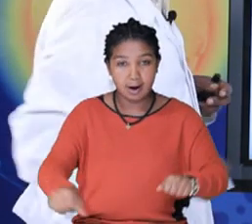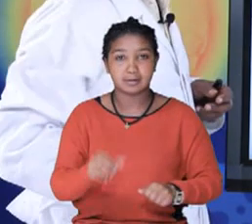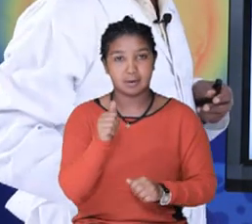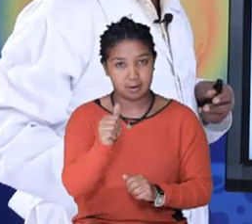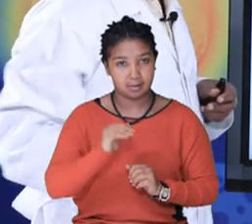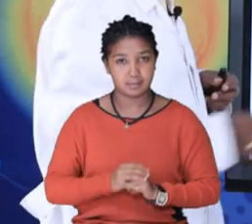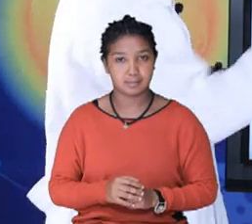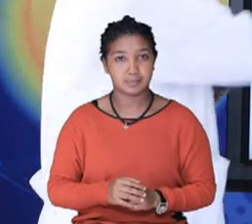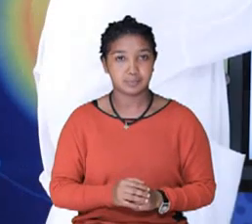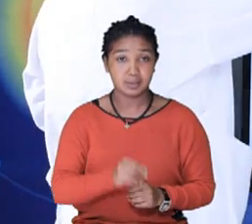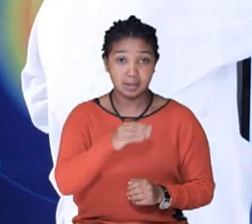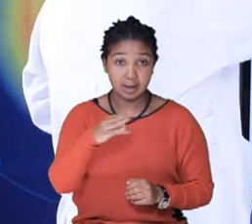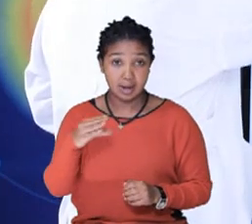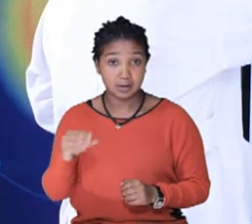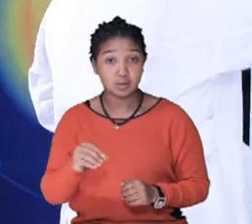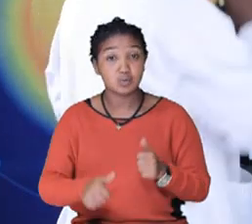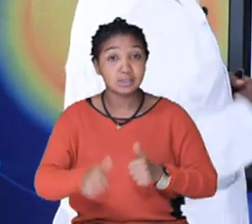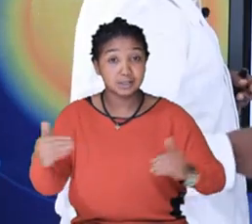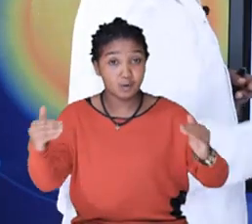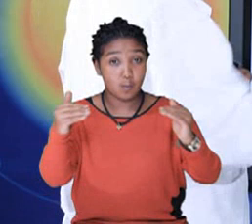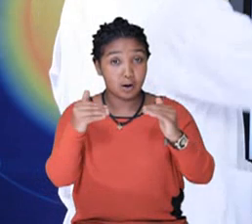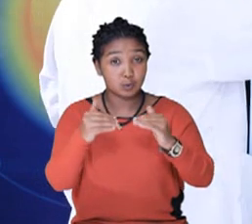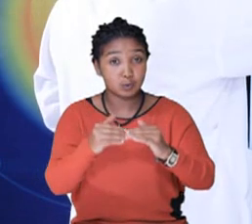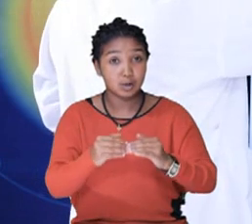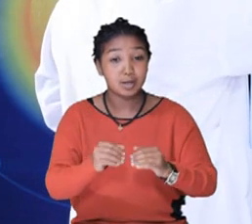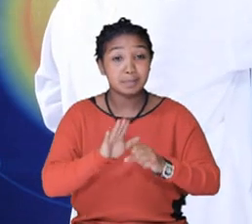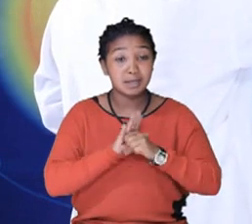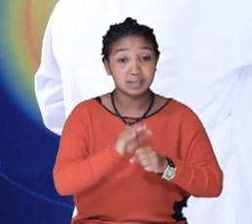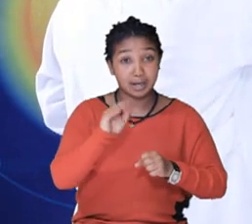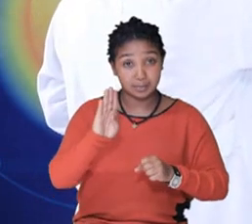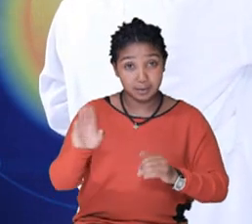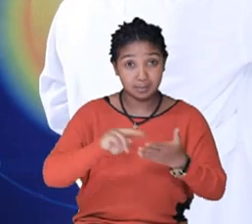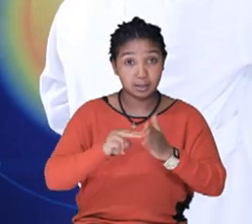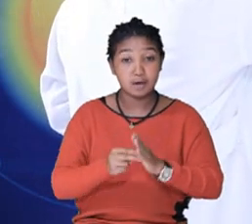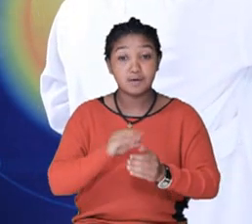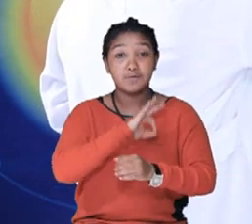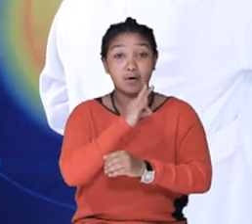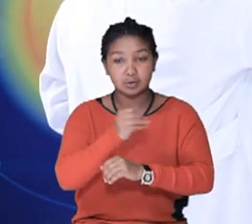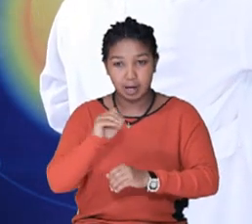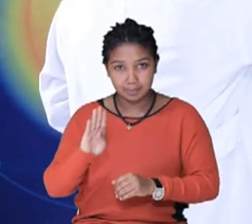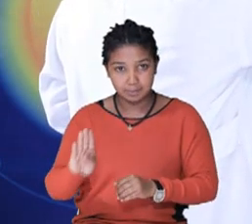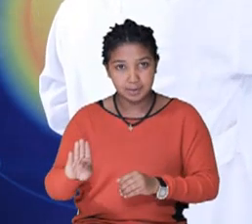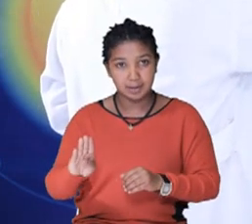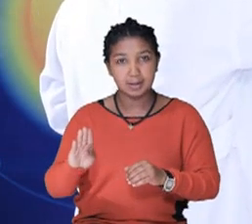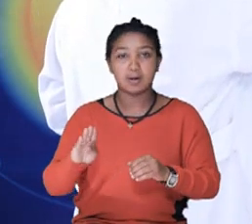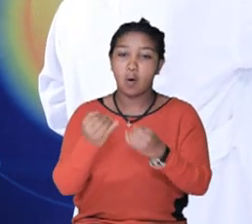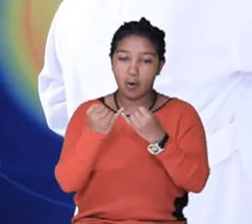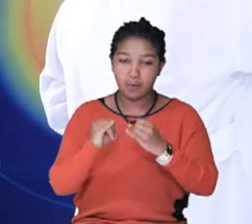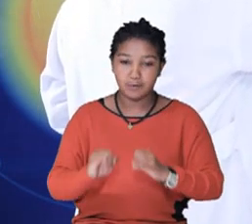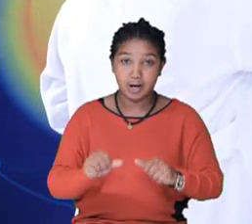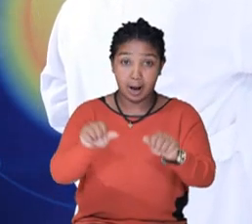A, and which is equal to pressure at B means force at B